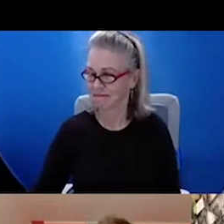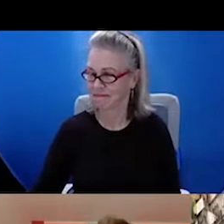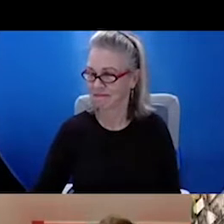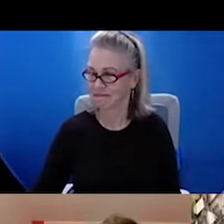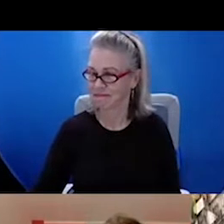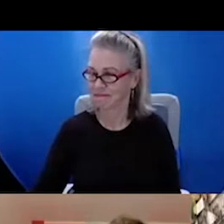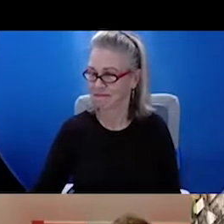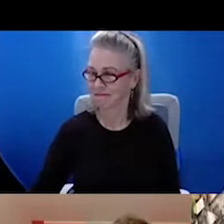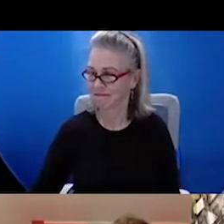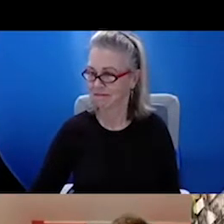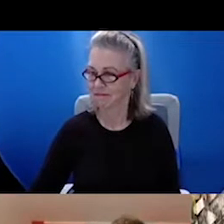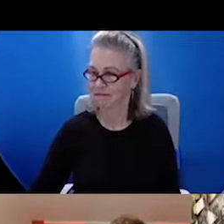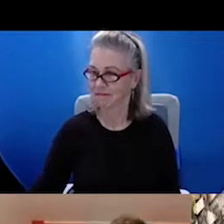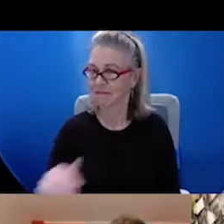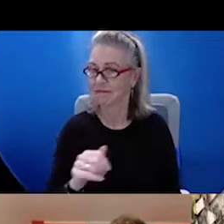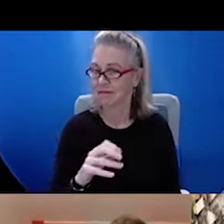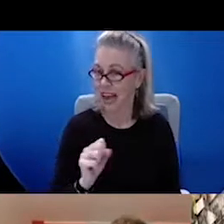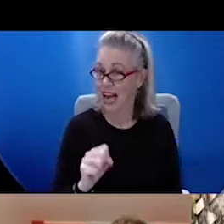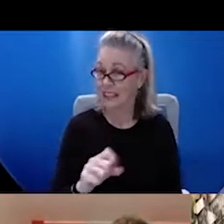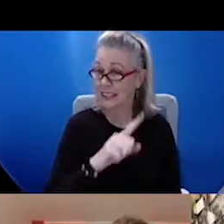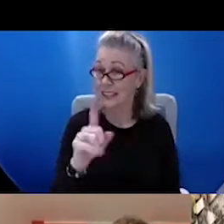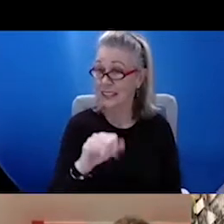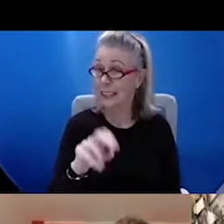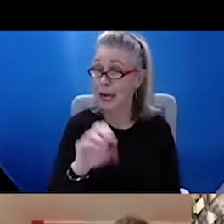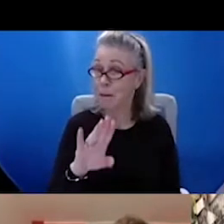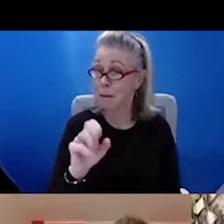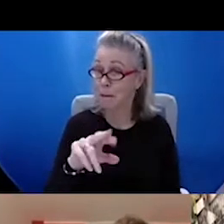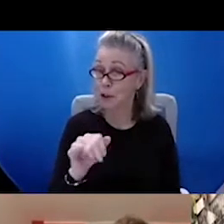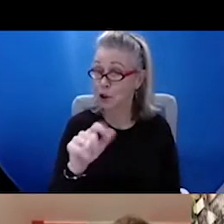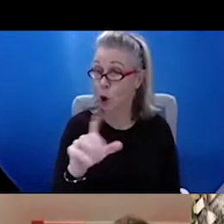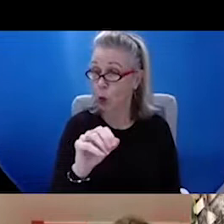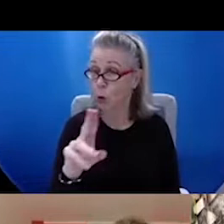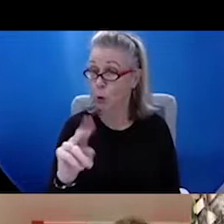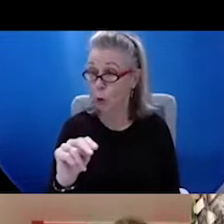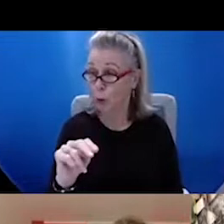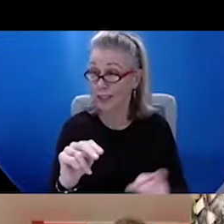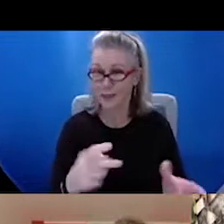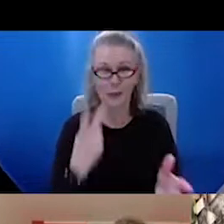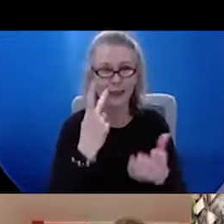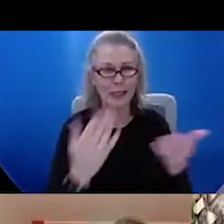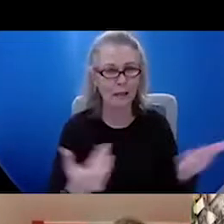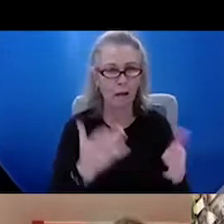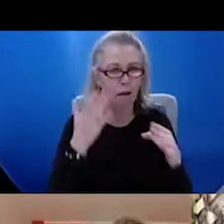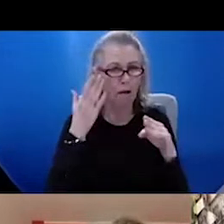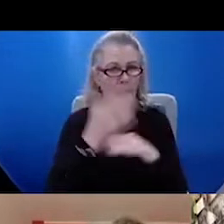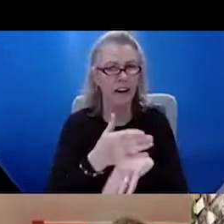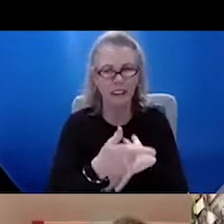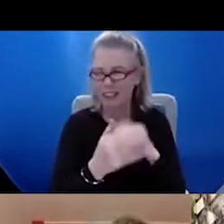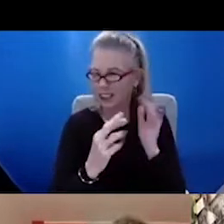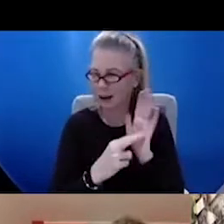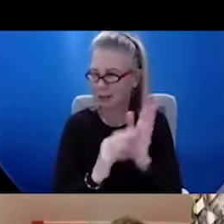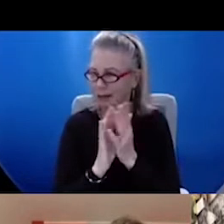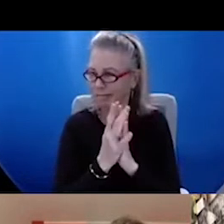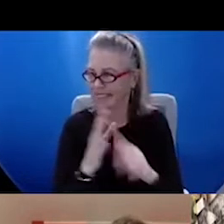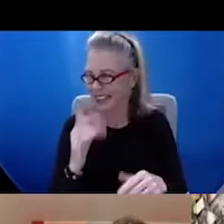primarily consequence, as Zineb Benjeloun playfully shows us here, to the quasi-soul representation of the city as